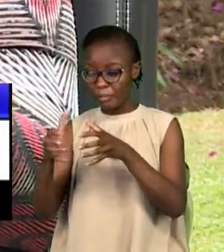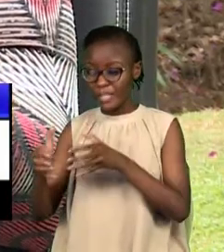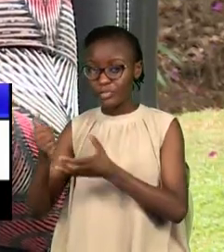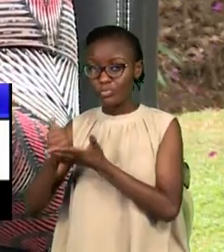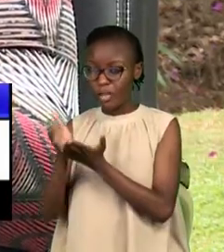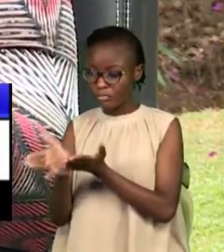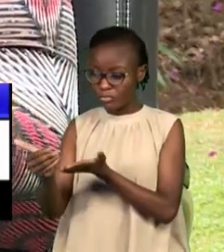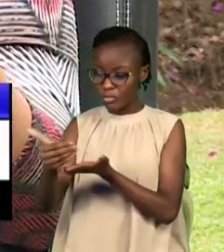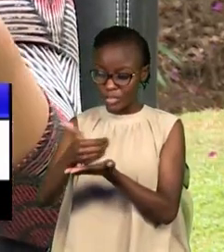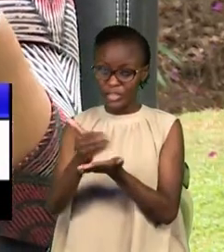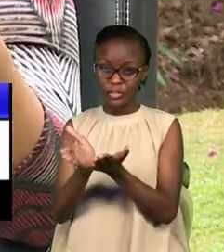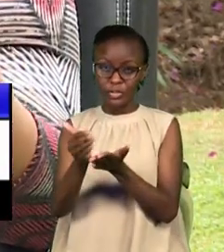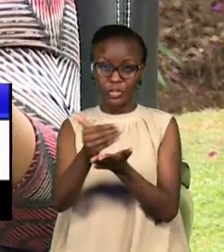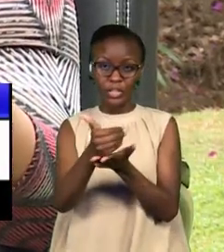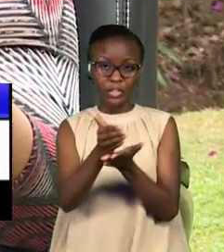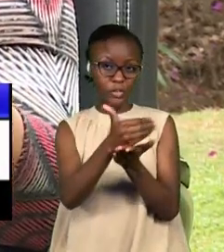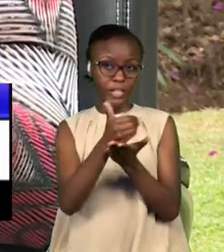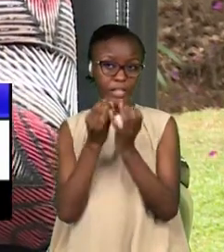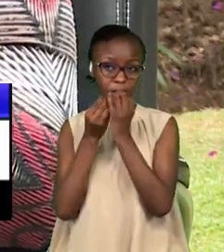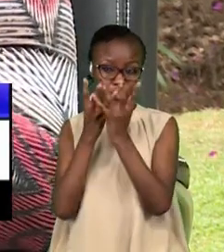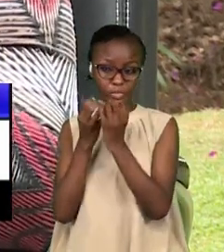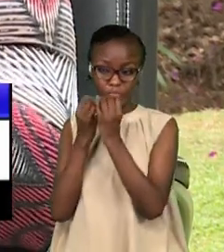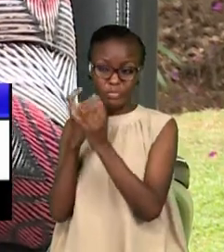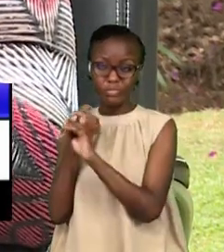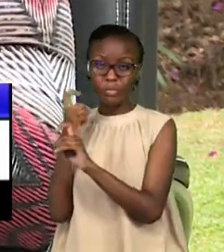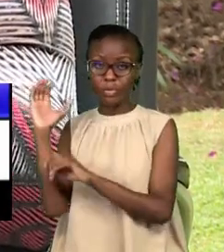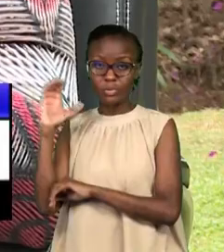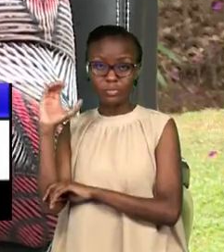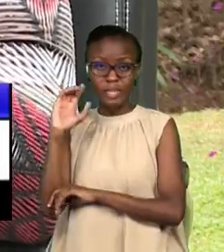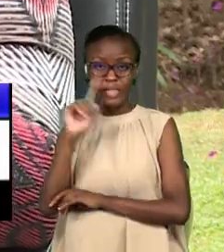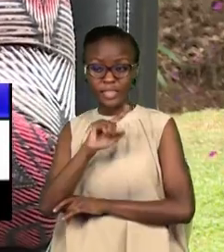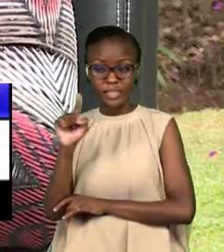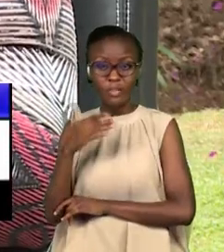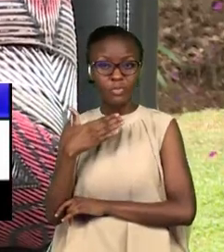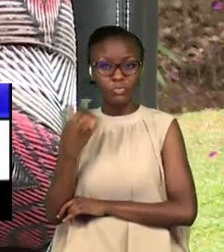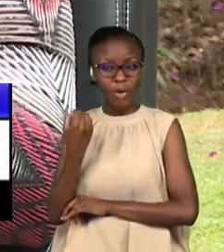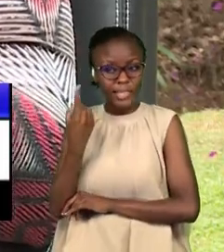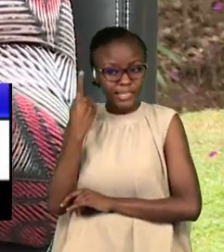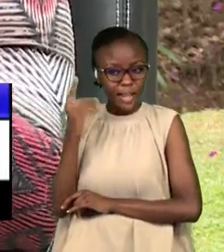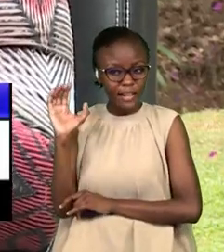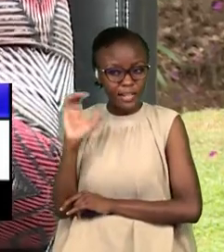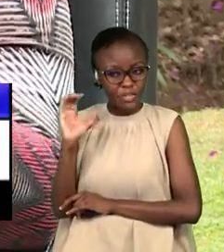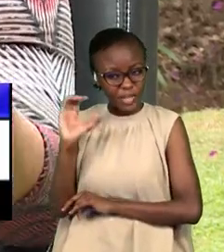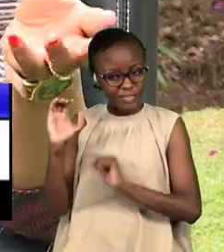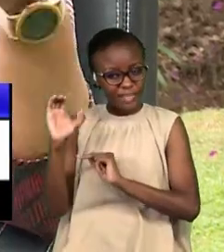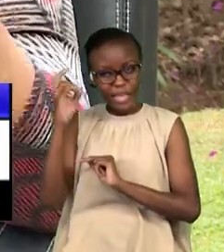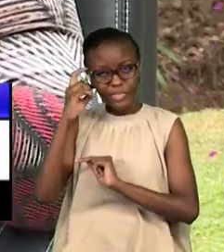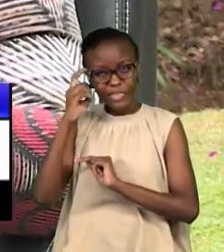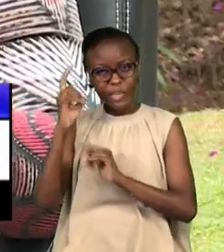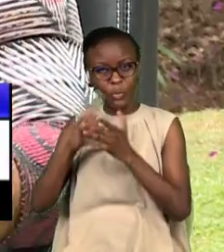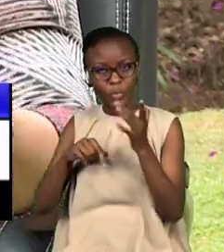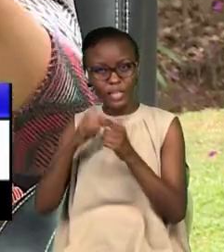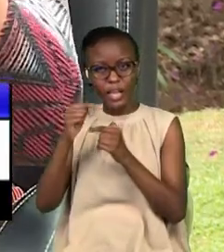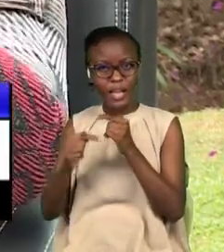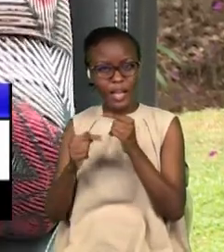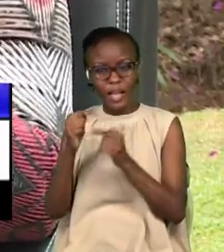gather information from their consumers to understand what their customers are thinking, their